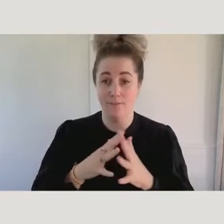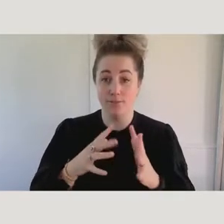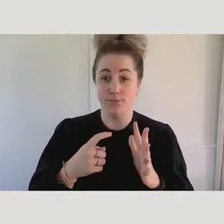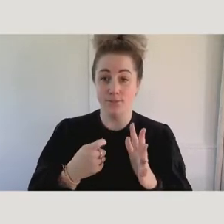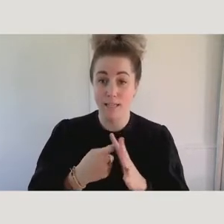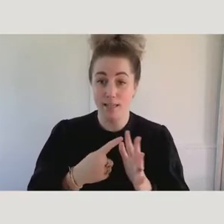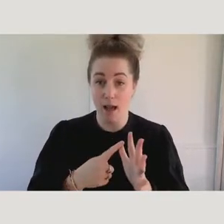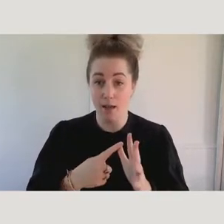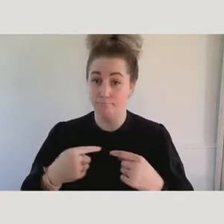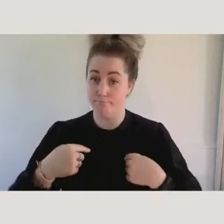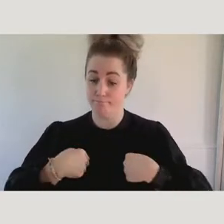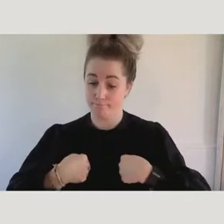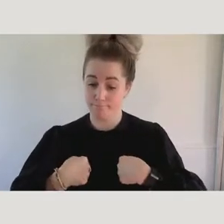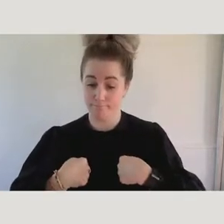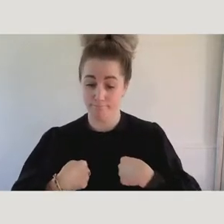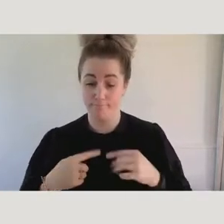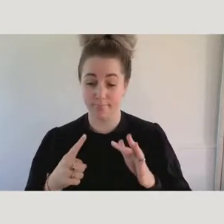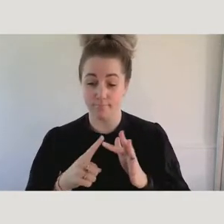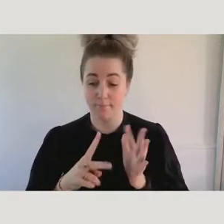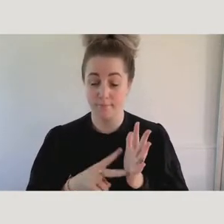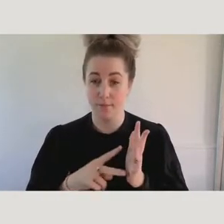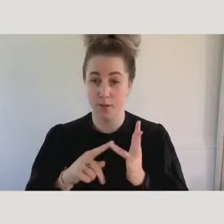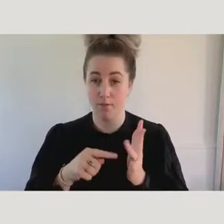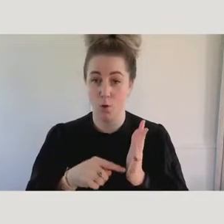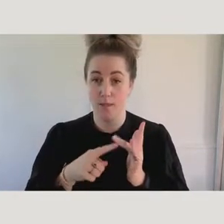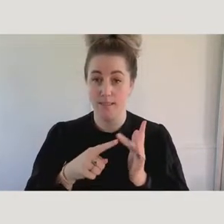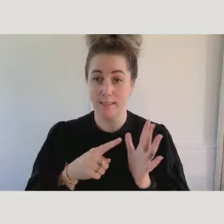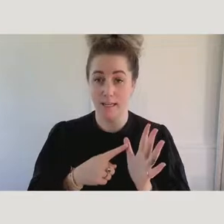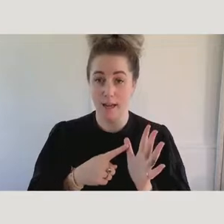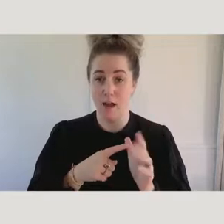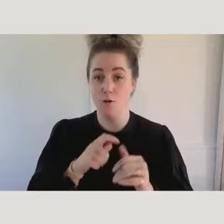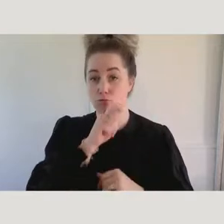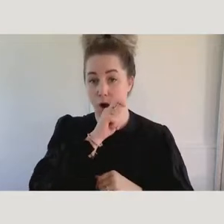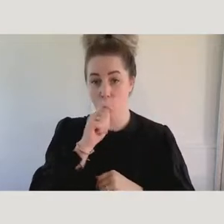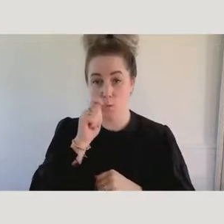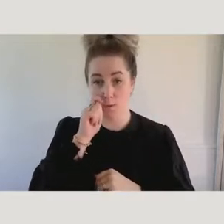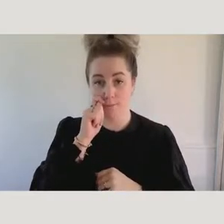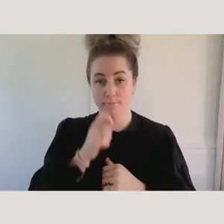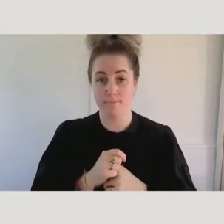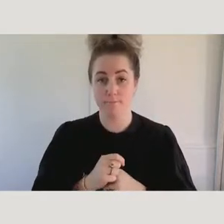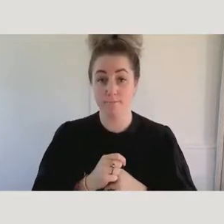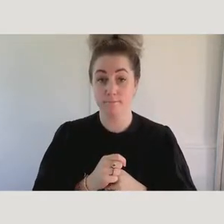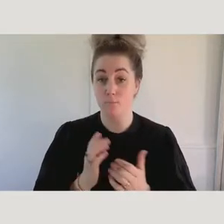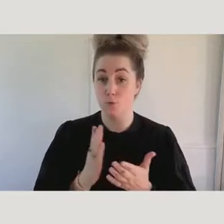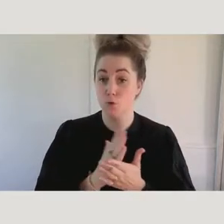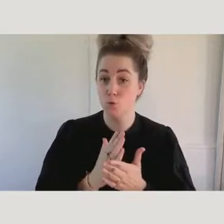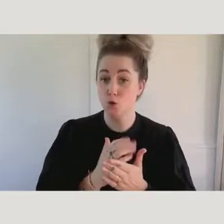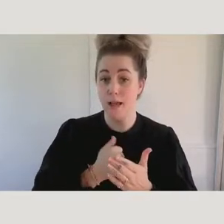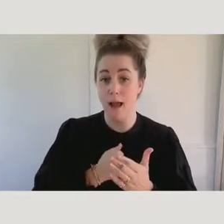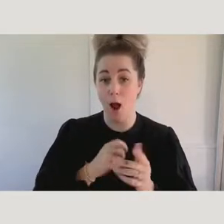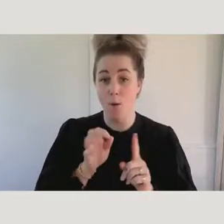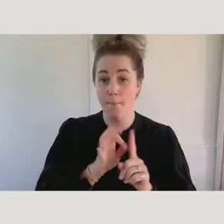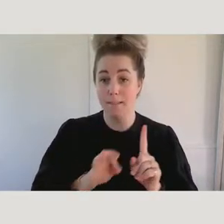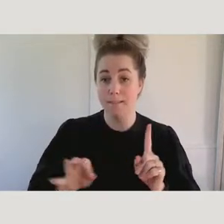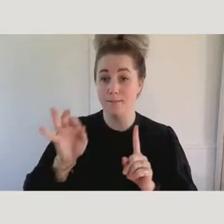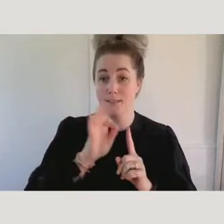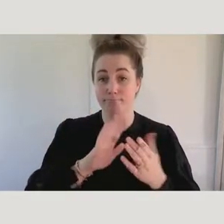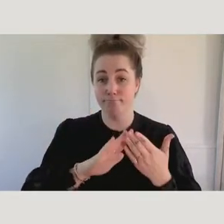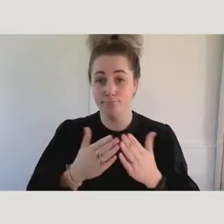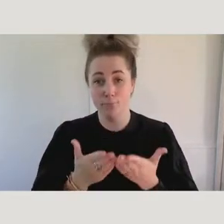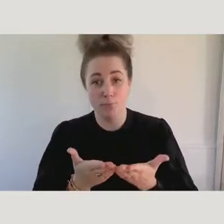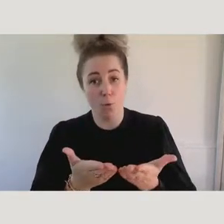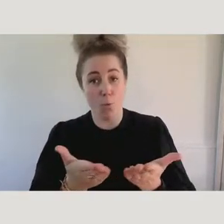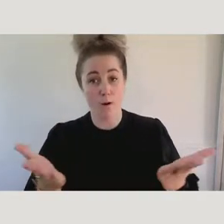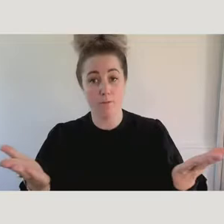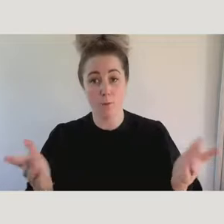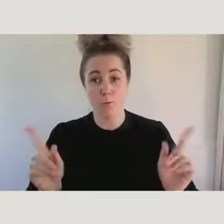of our Toyota creative New Zealand's Arts Council and family and share with you all our Pacific Arts Community some of the